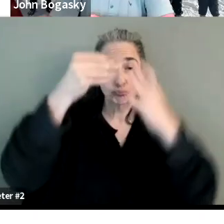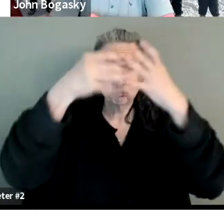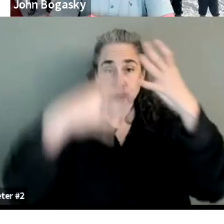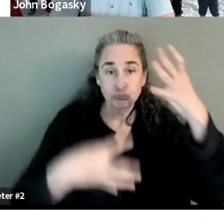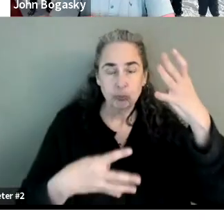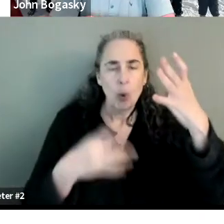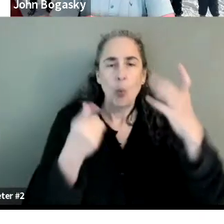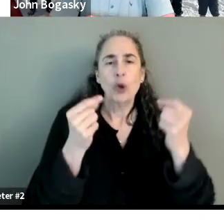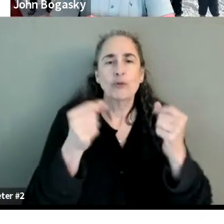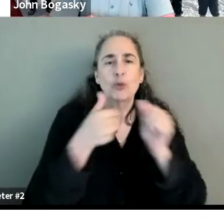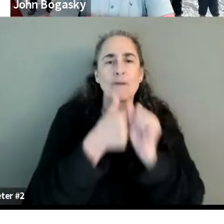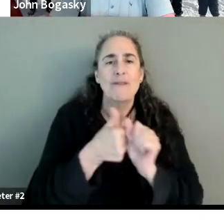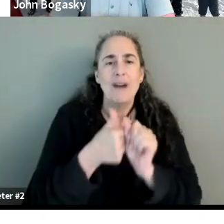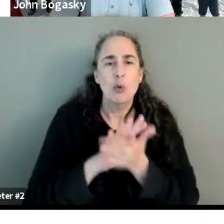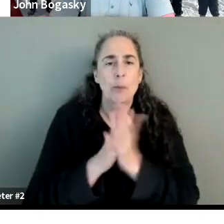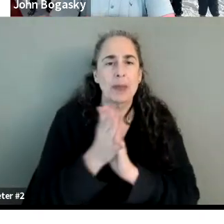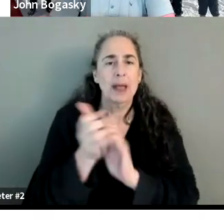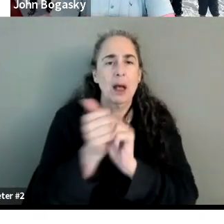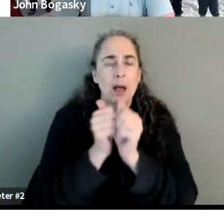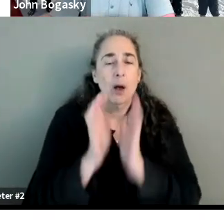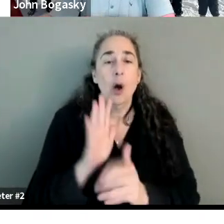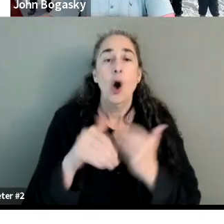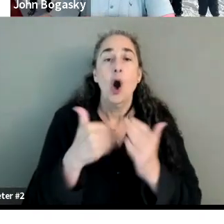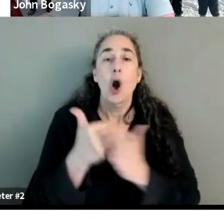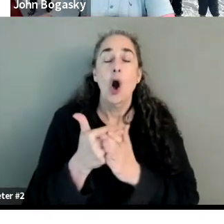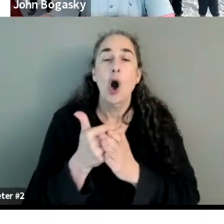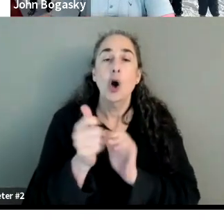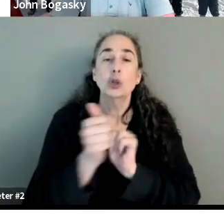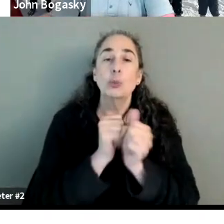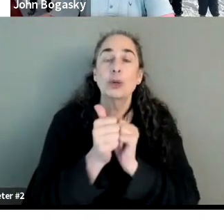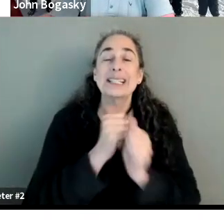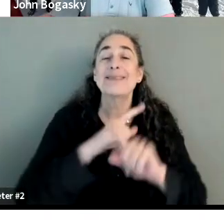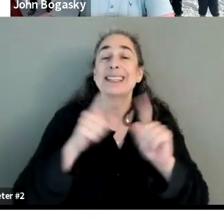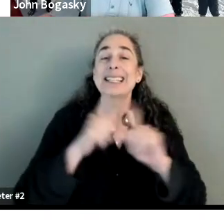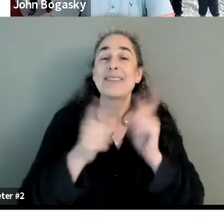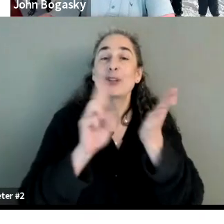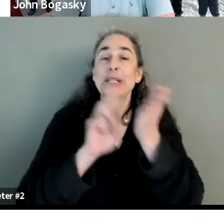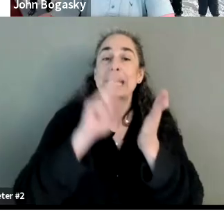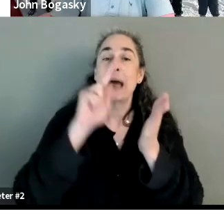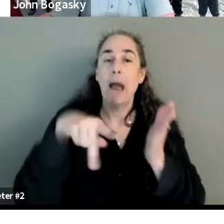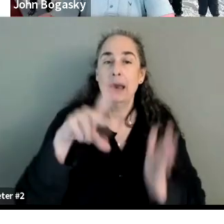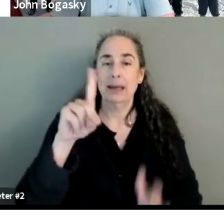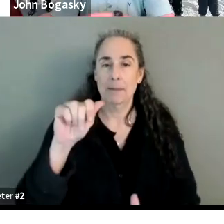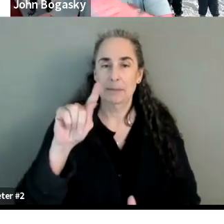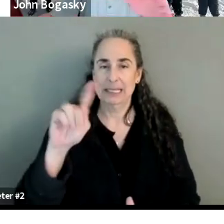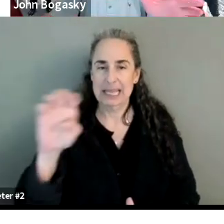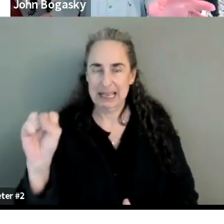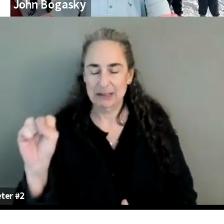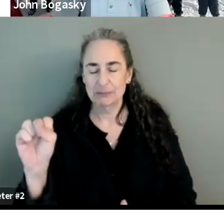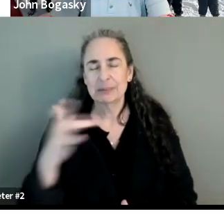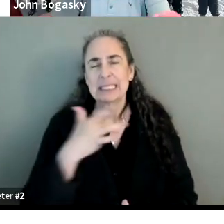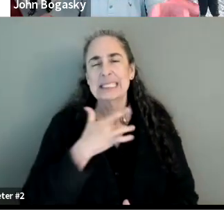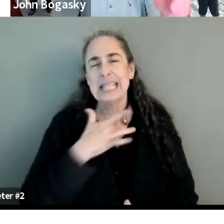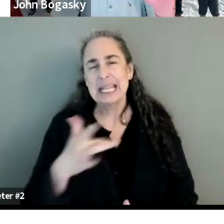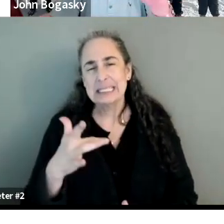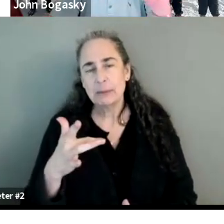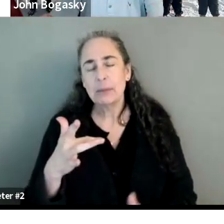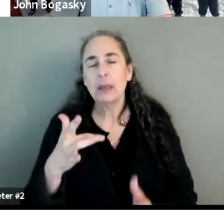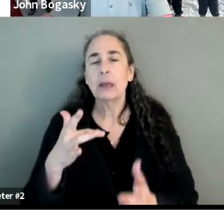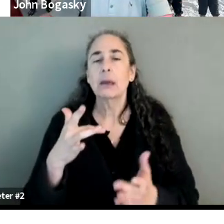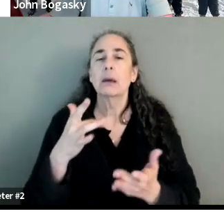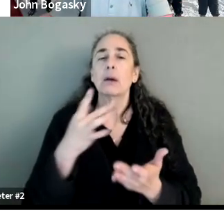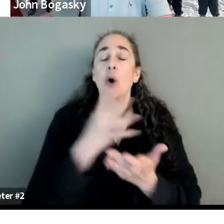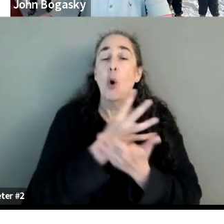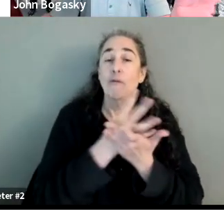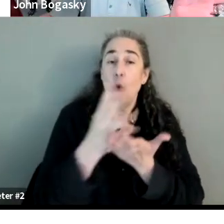athlete. All of our sports have different sign-up dates. They're usually about 4 to 6 weeks before the dates